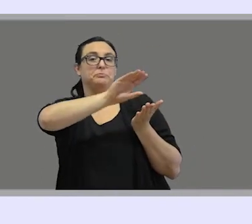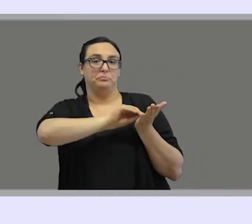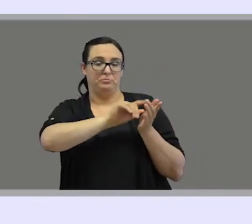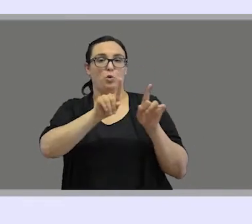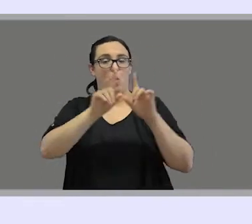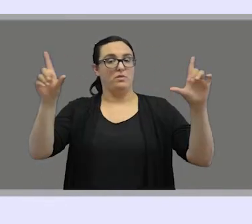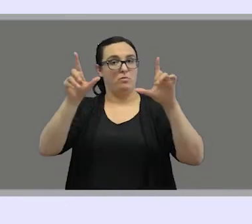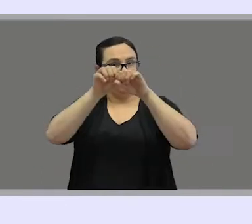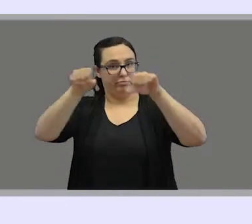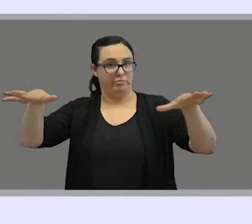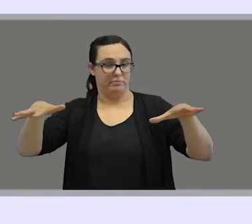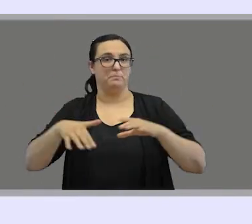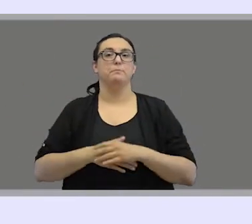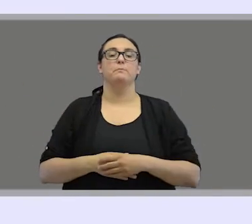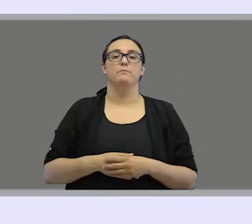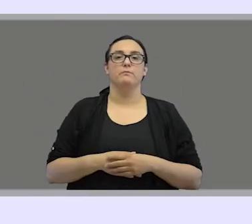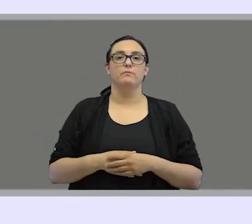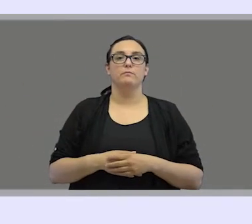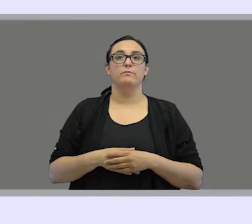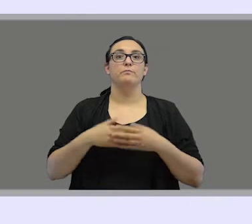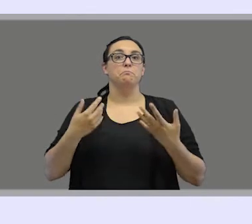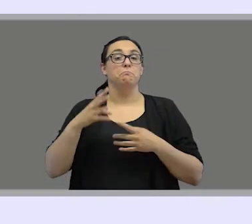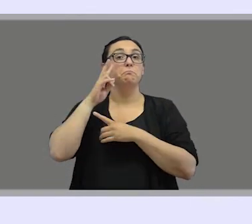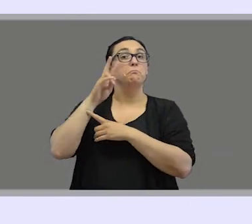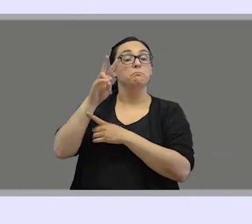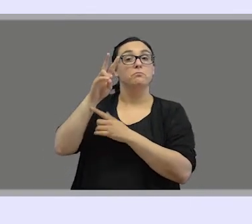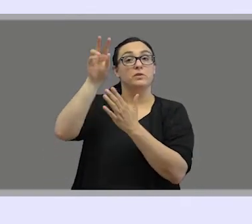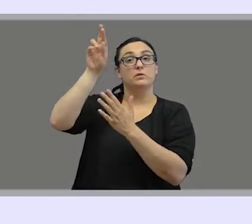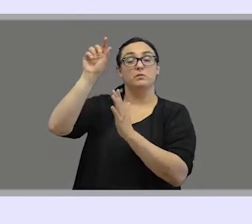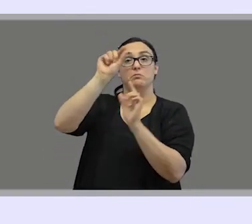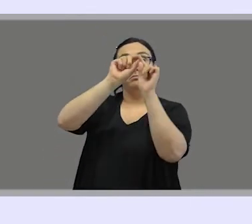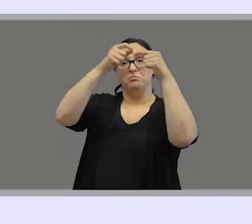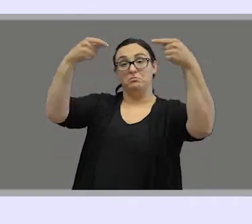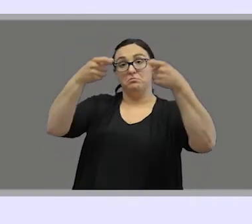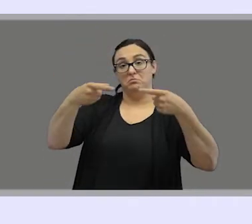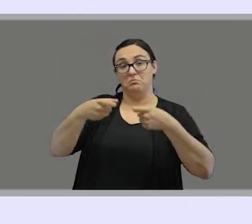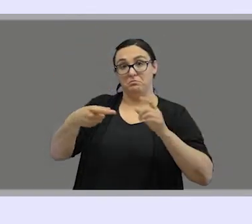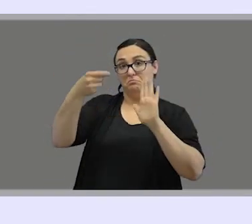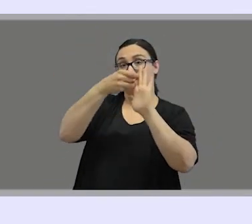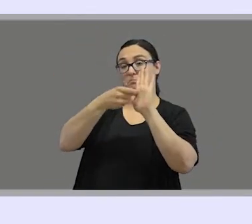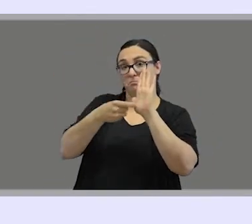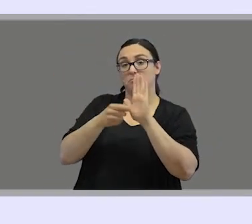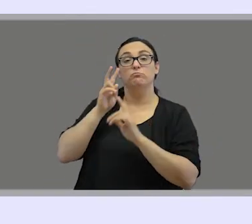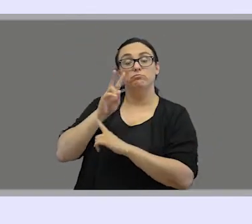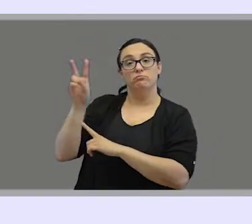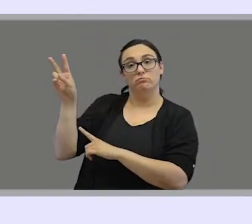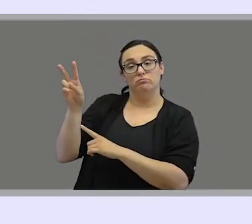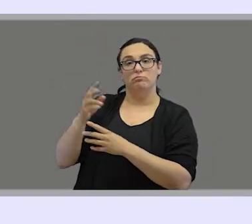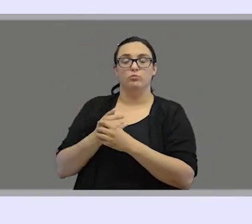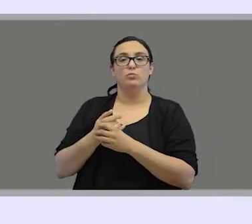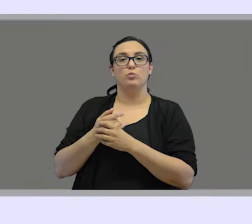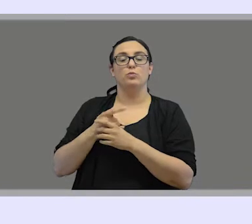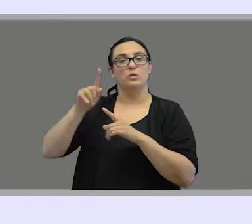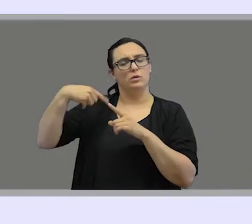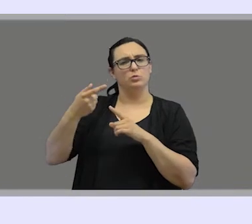for broadcasting on TV. So here you see the references of these 3 documents,